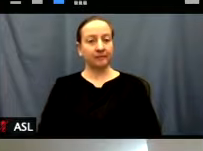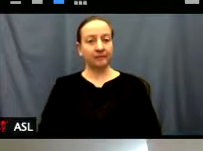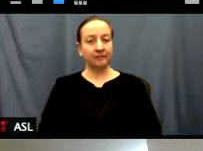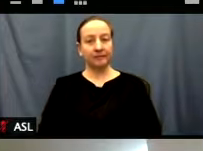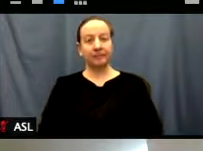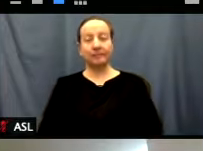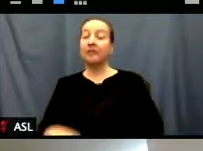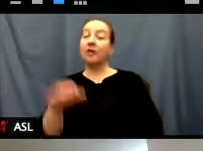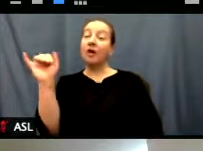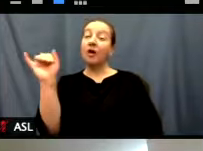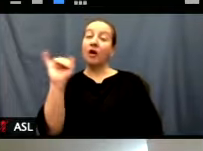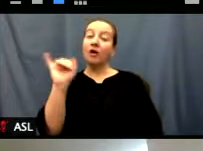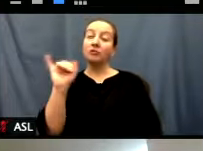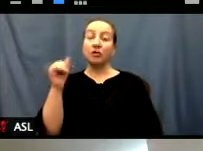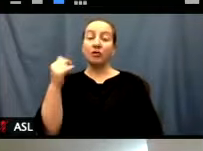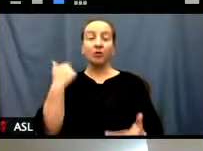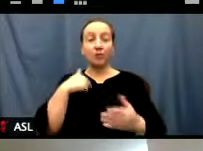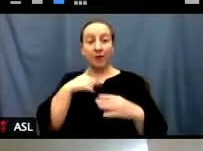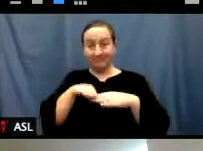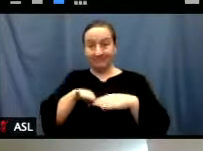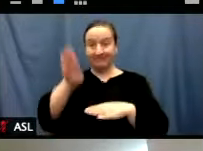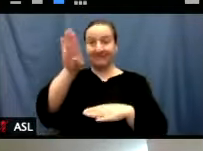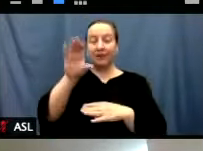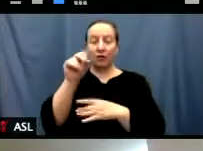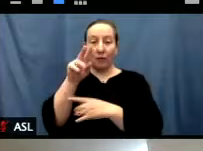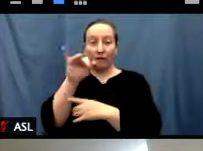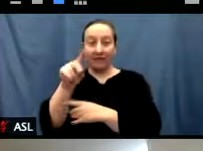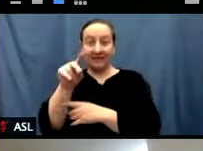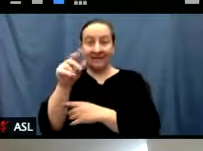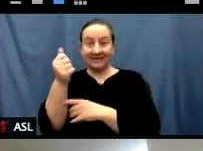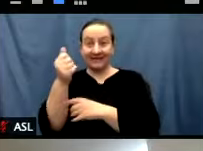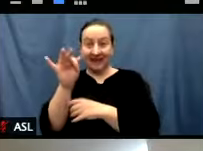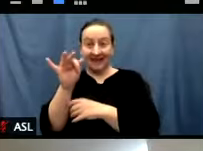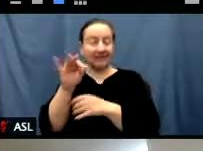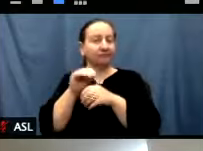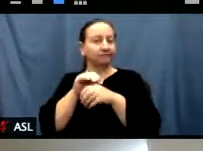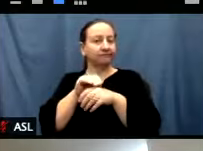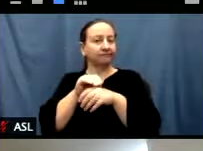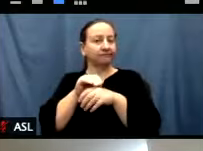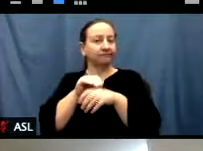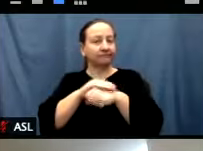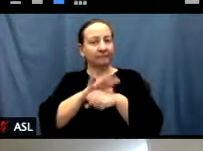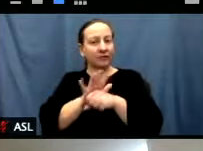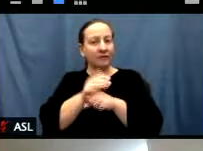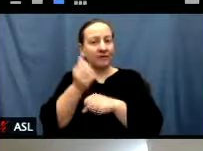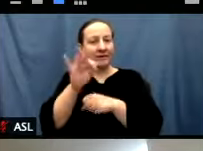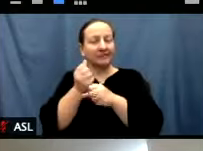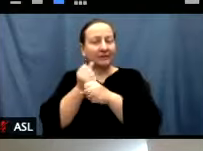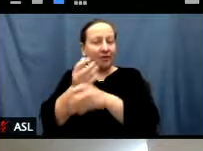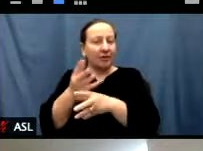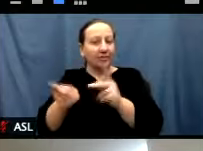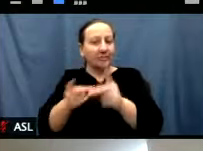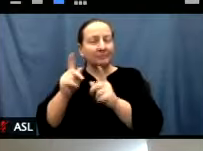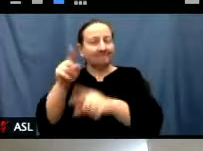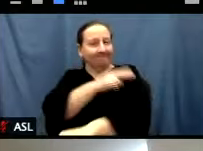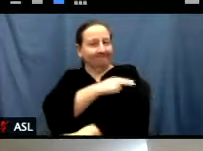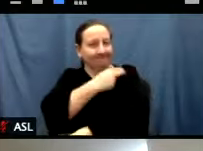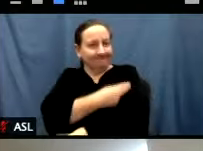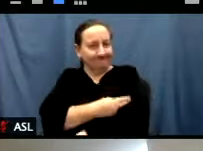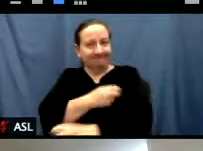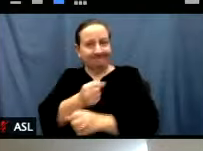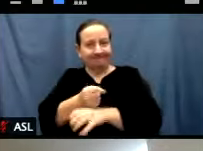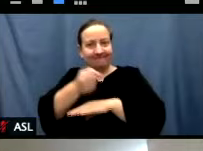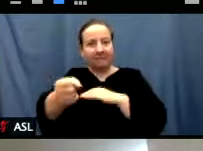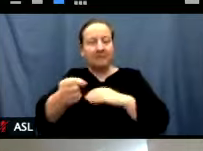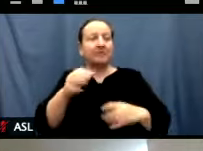We're also having a rapid rise in COVID-19 hospitalizations in the state with mounting pressure on our healthcare system. This figure shows you